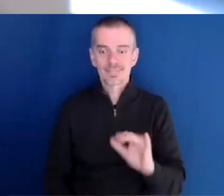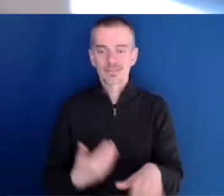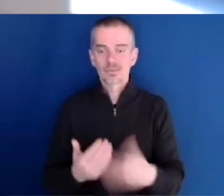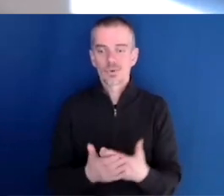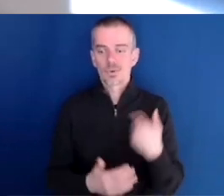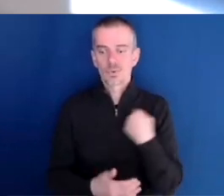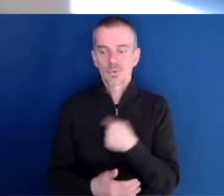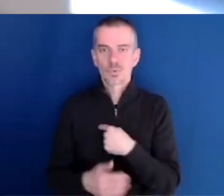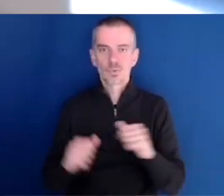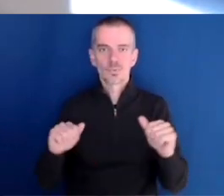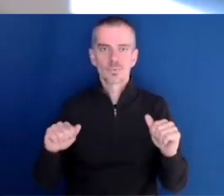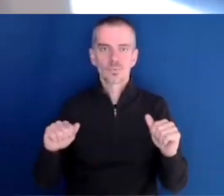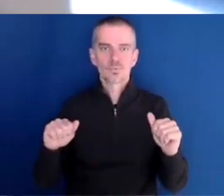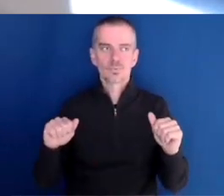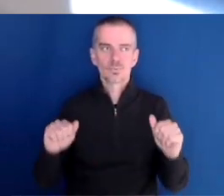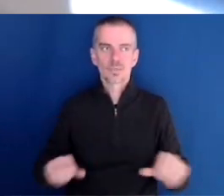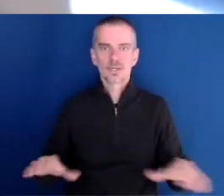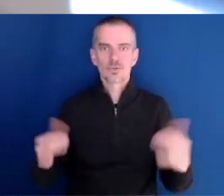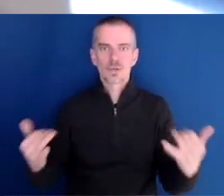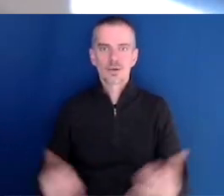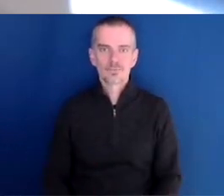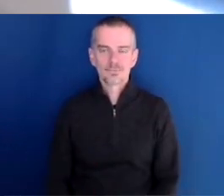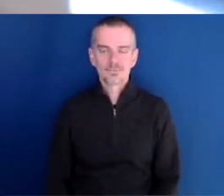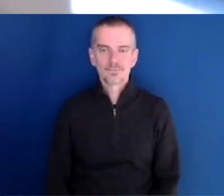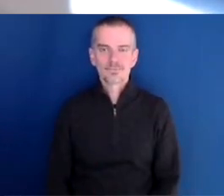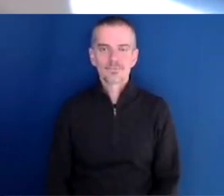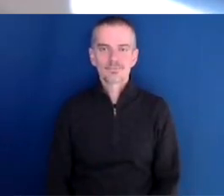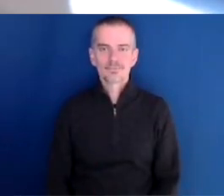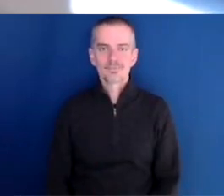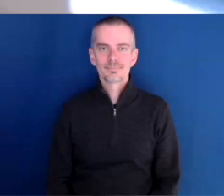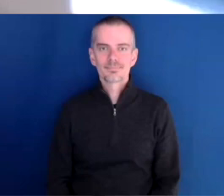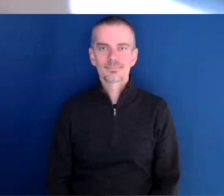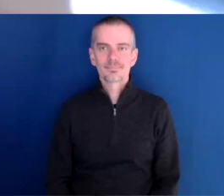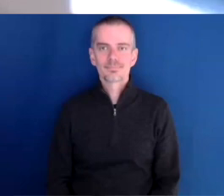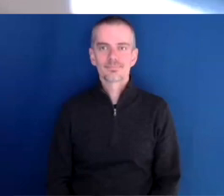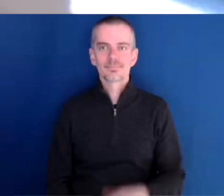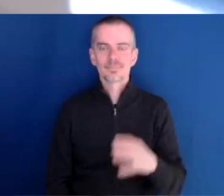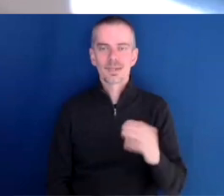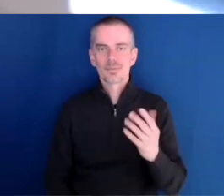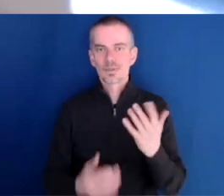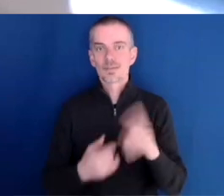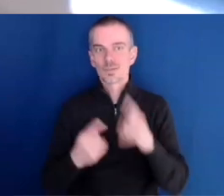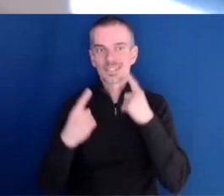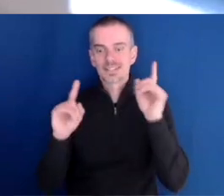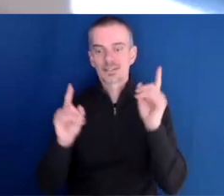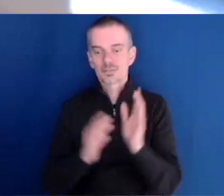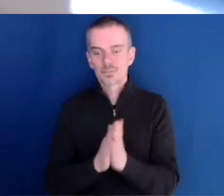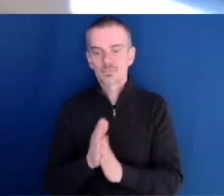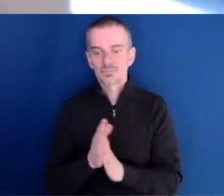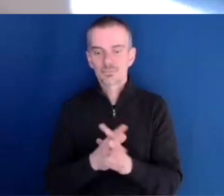we've been able to do right now, and be successful in receiving a response.